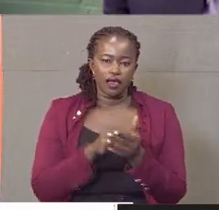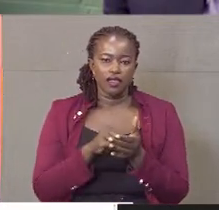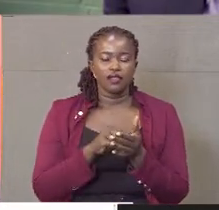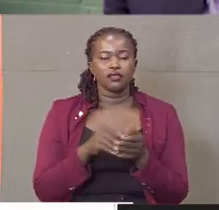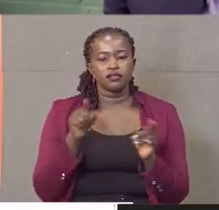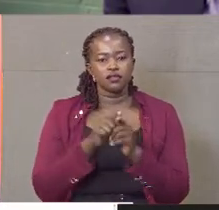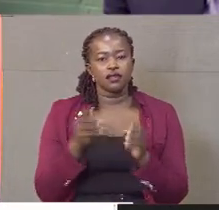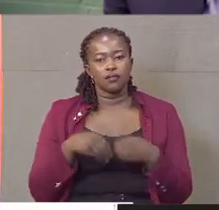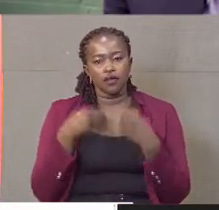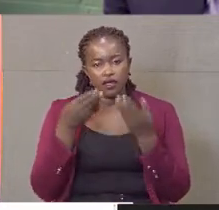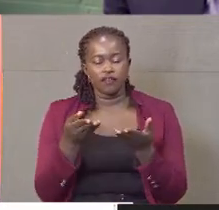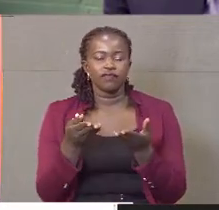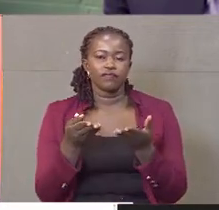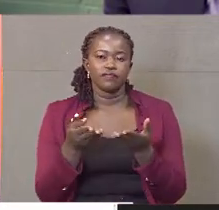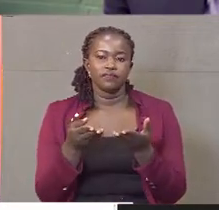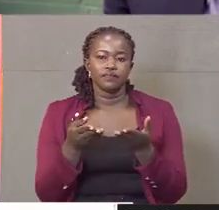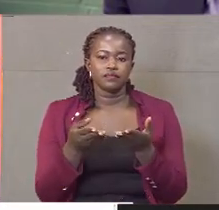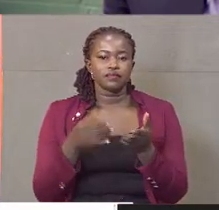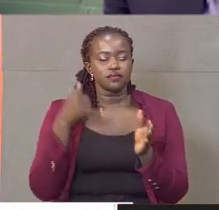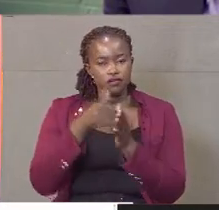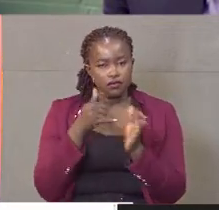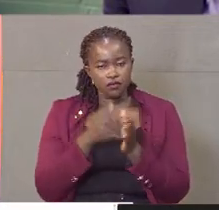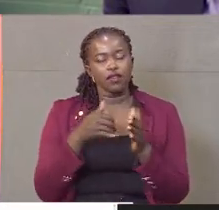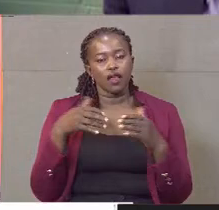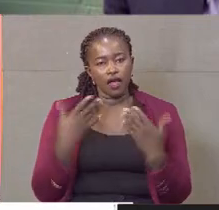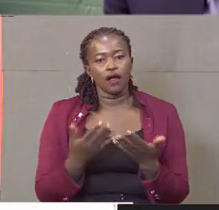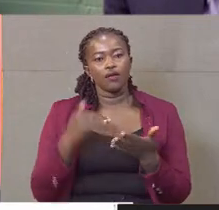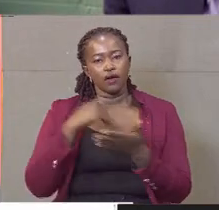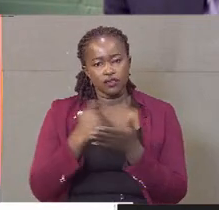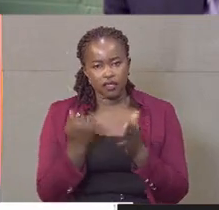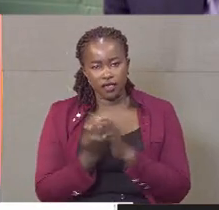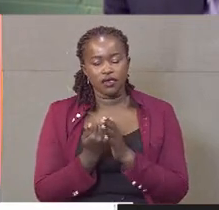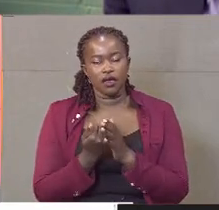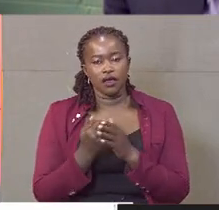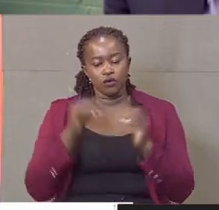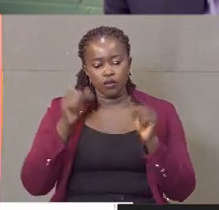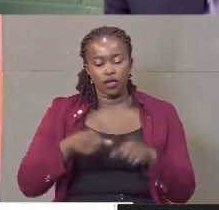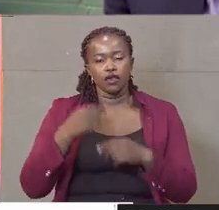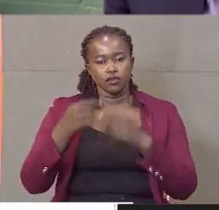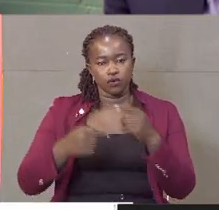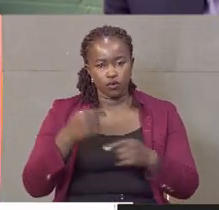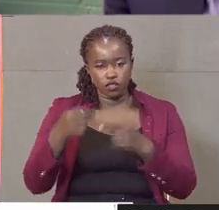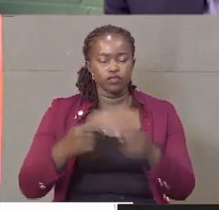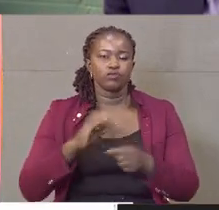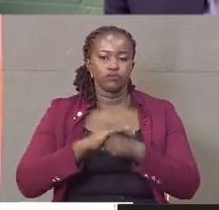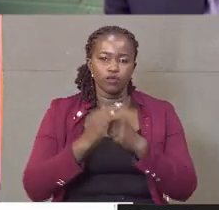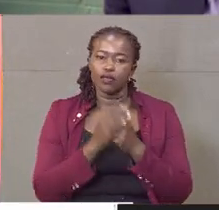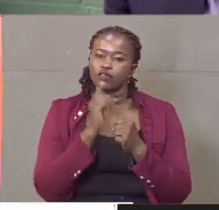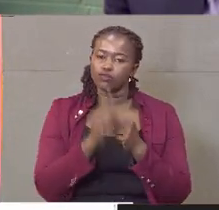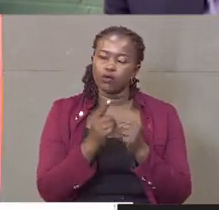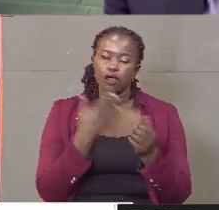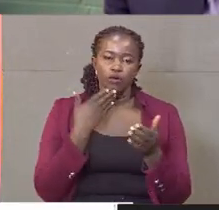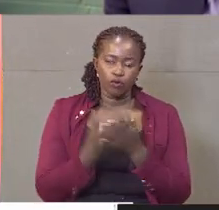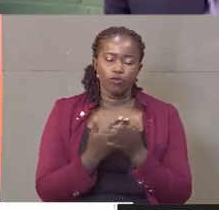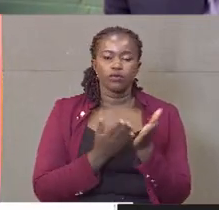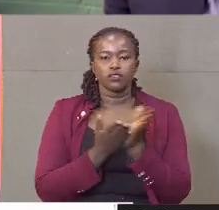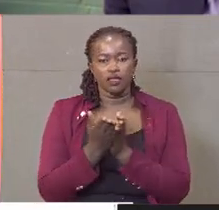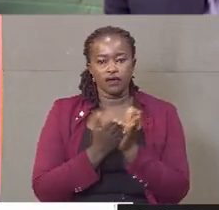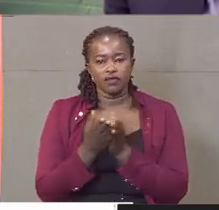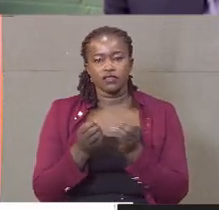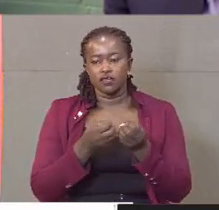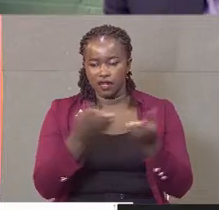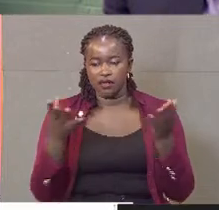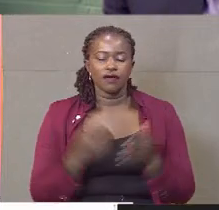to give mitigations on how, as a sector, we can continue to ensure good service delivery. I